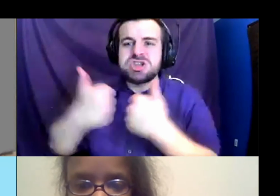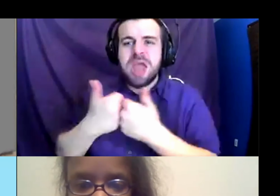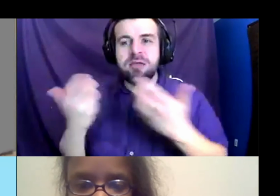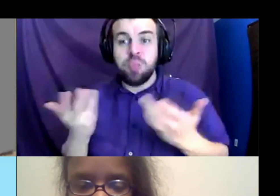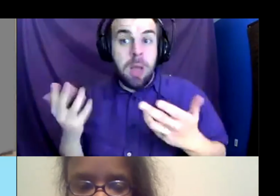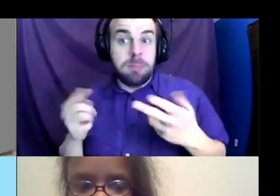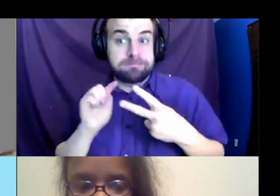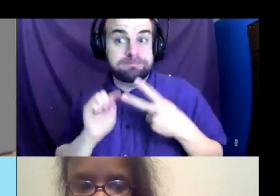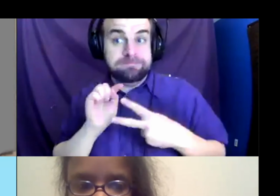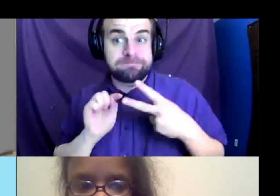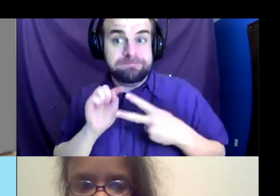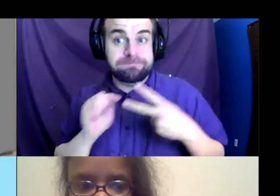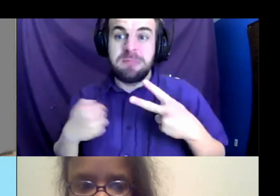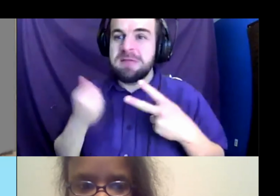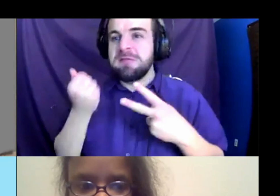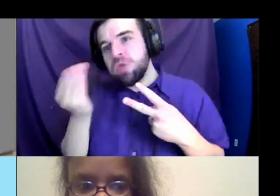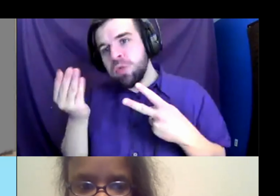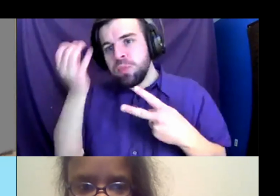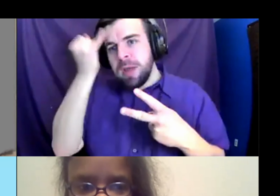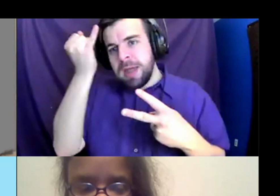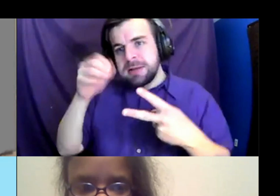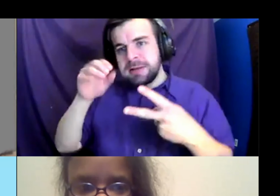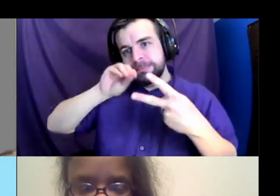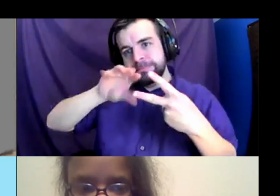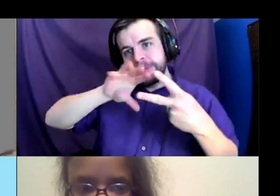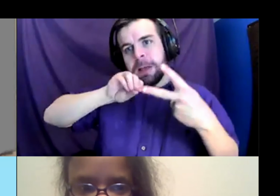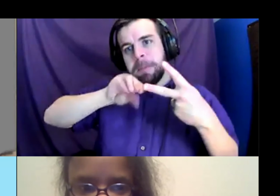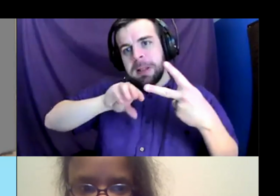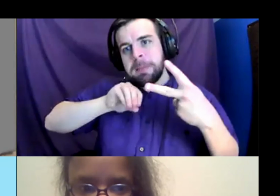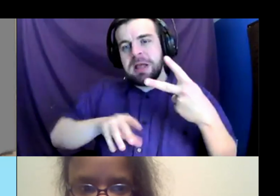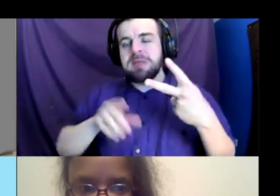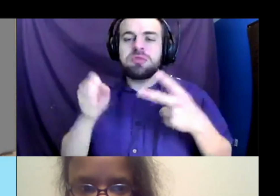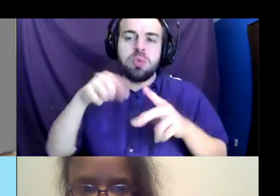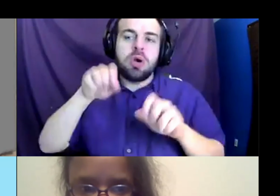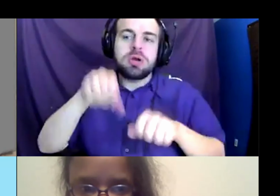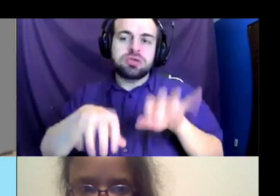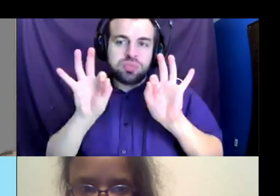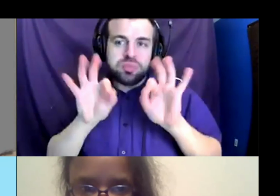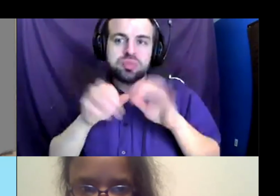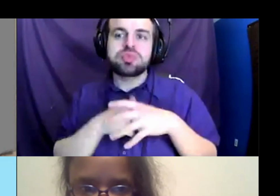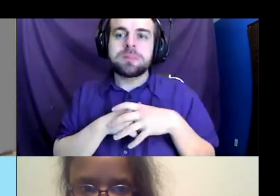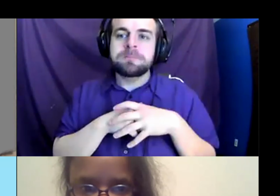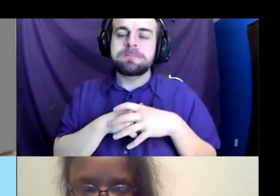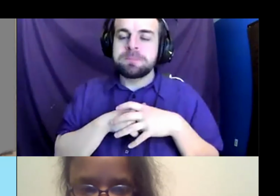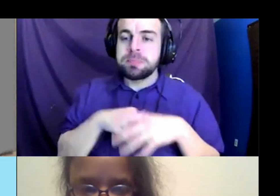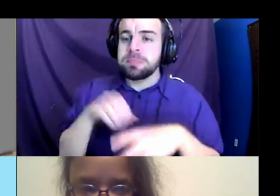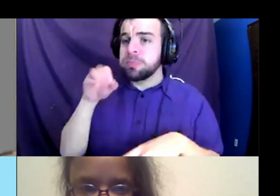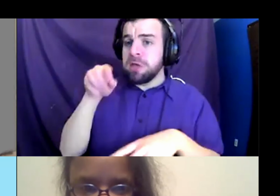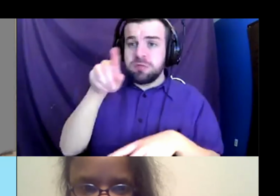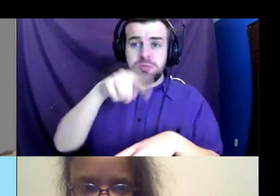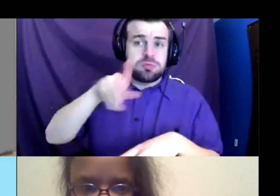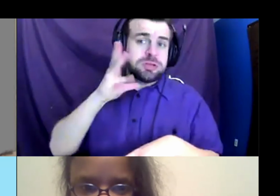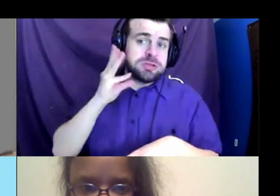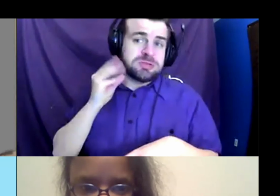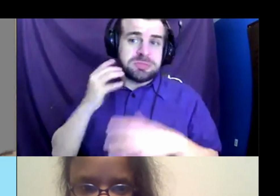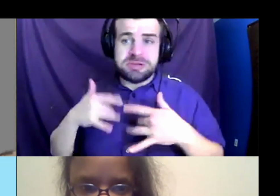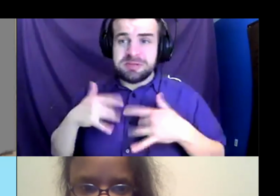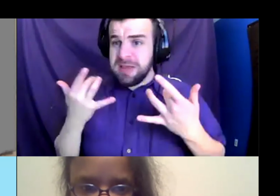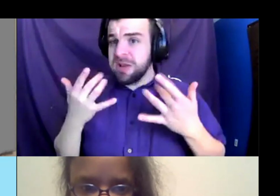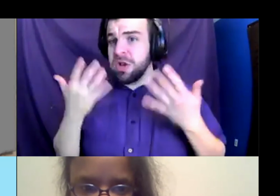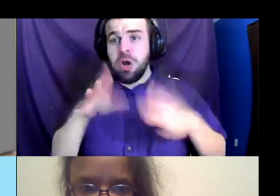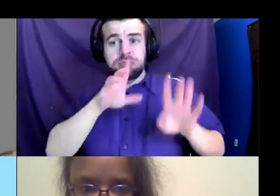potential things down there for you all to choose. And if you've come to one of our events before and already taken this poll, that's fine. Please feel